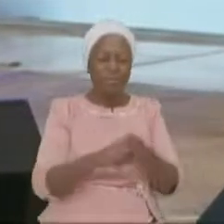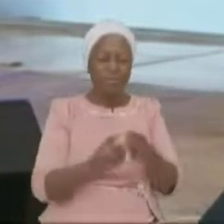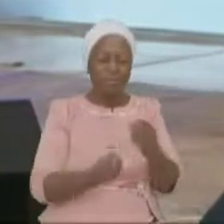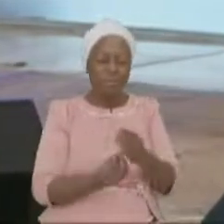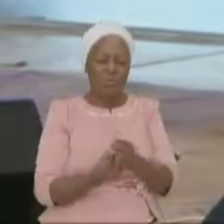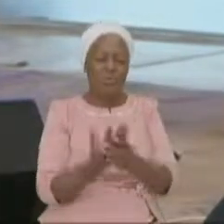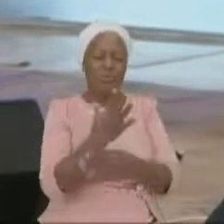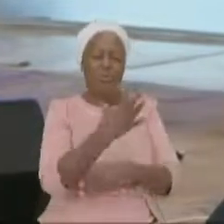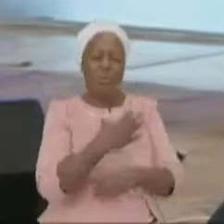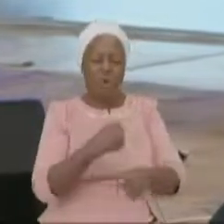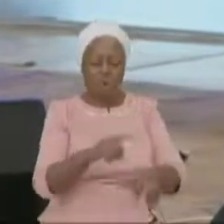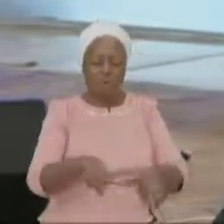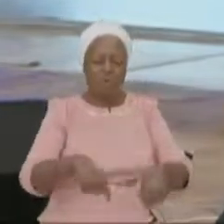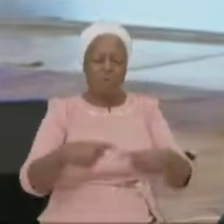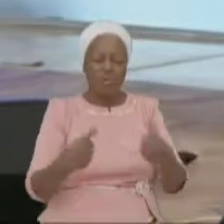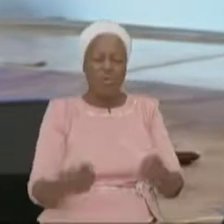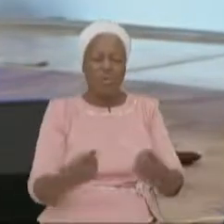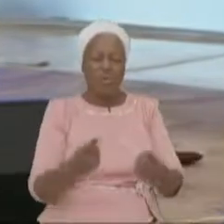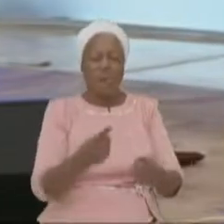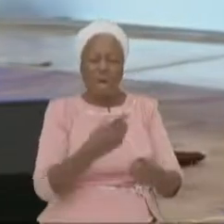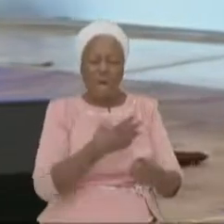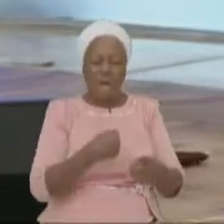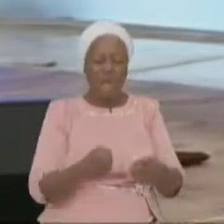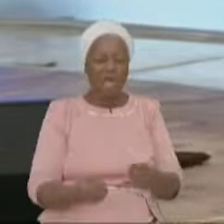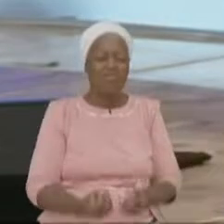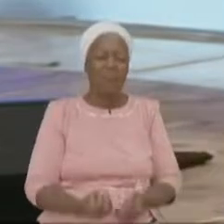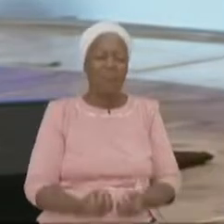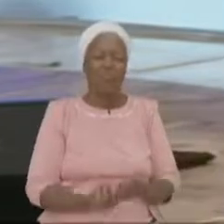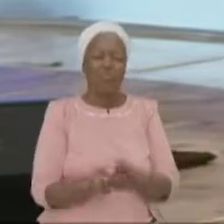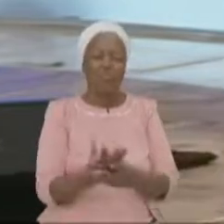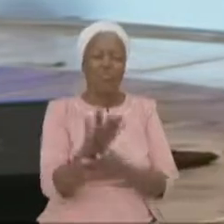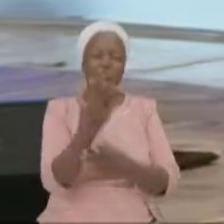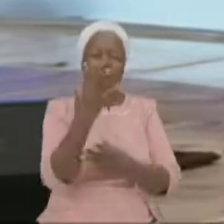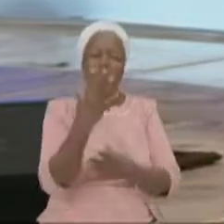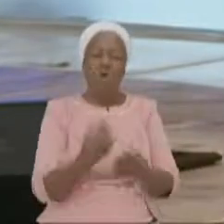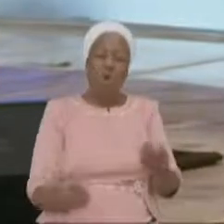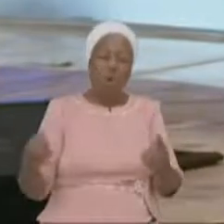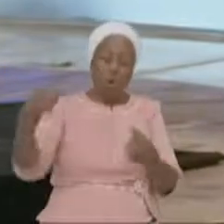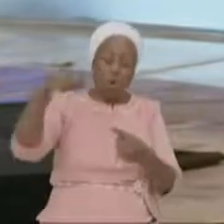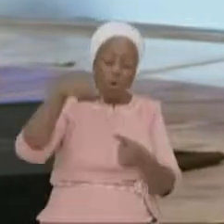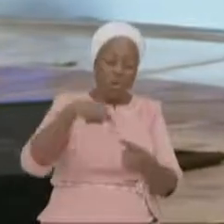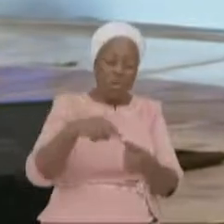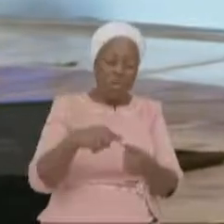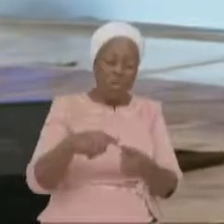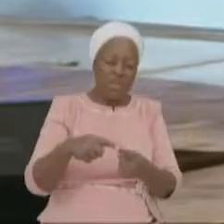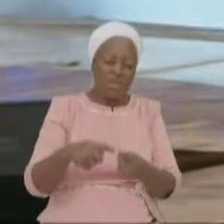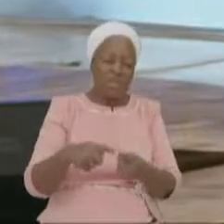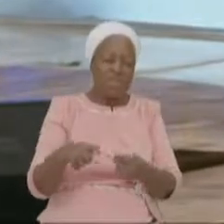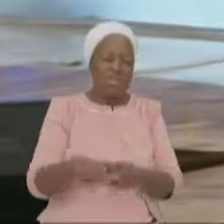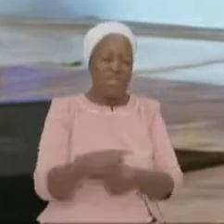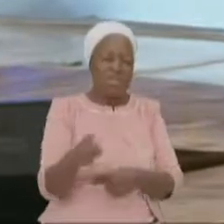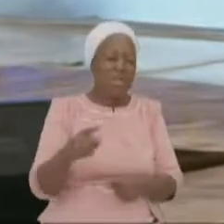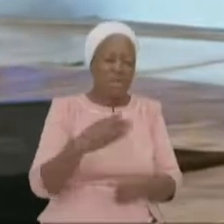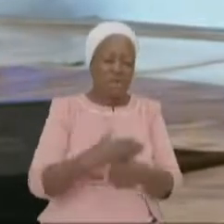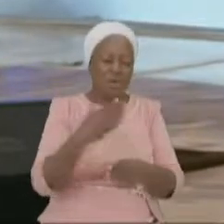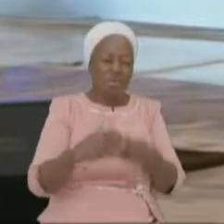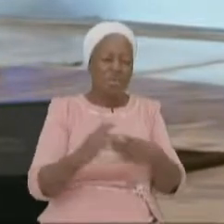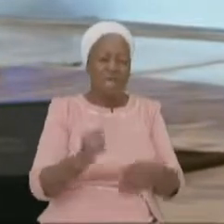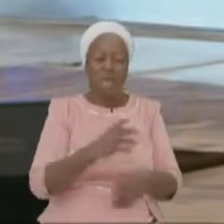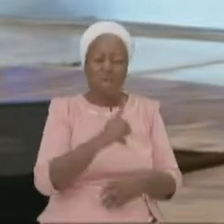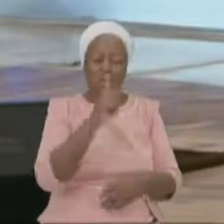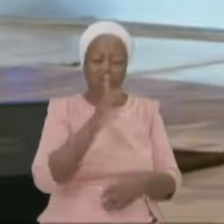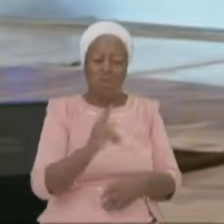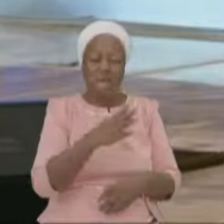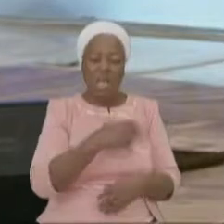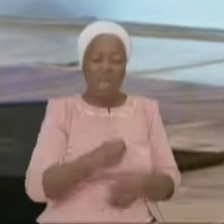go and glow until they totally and truly